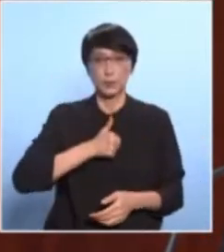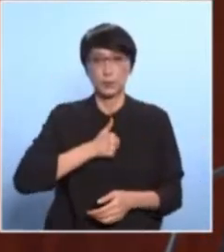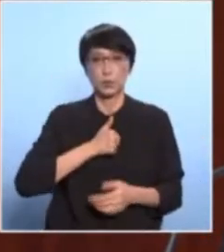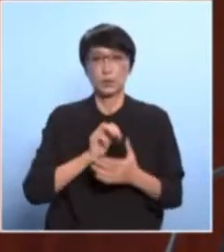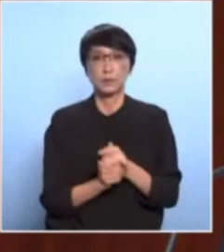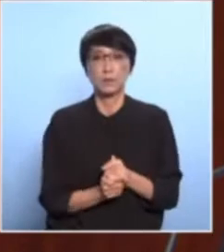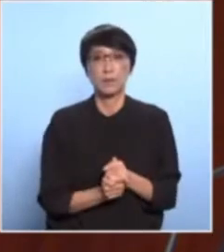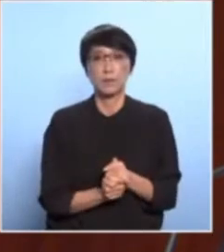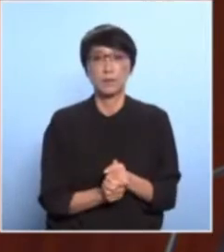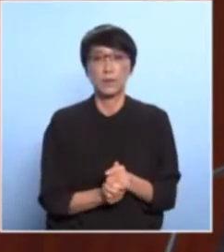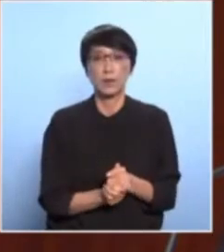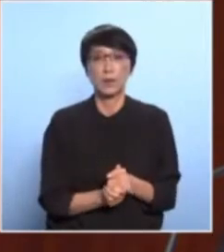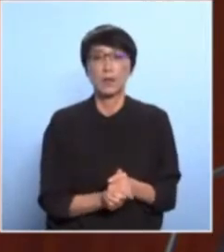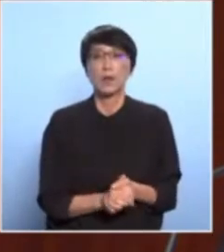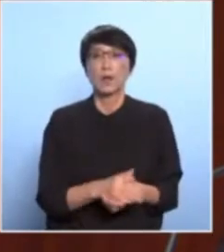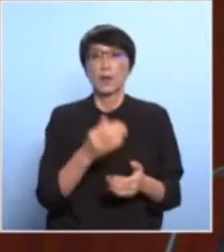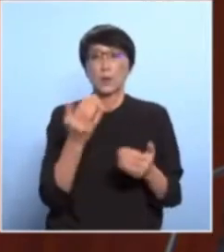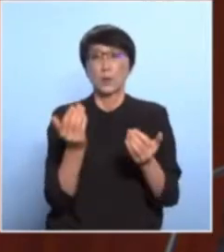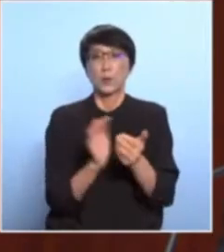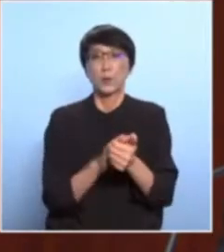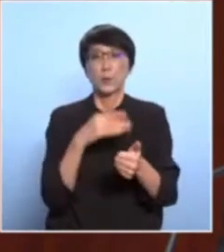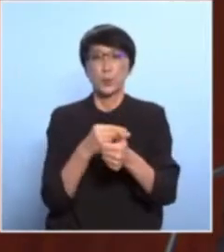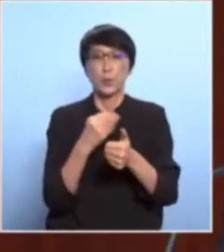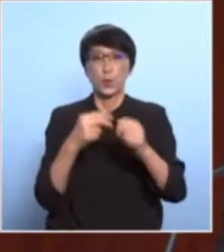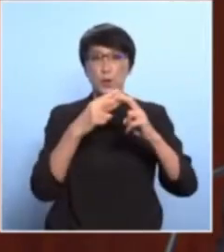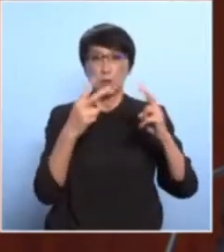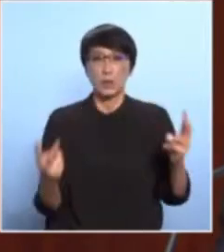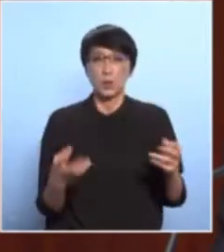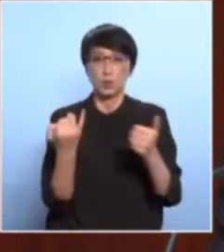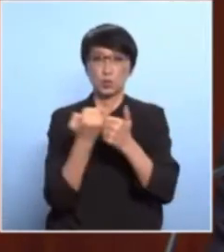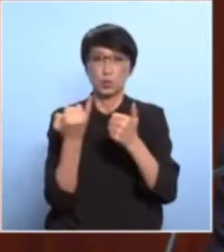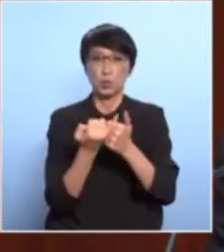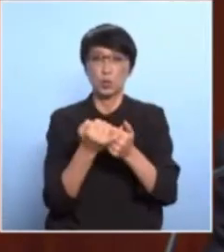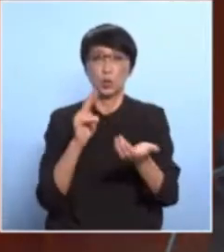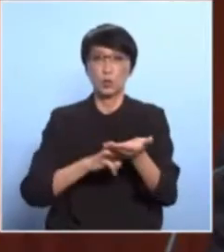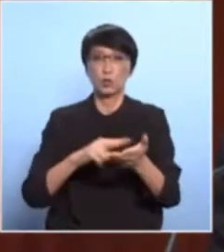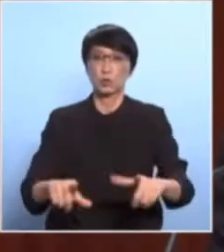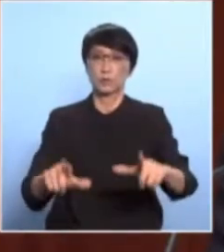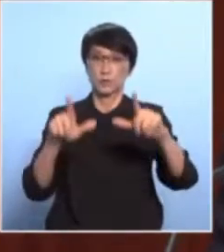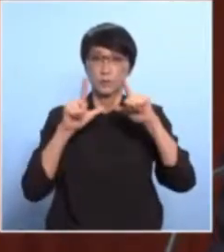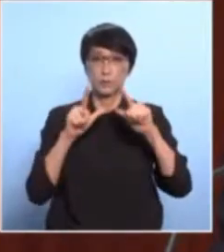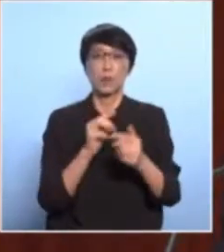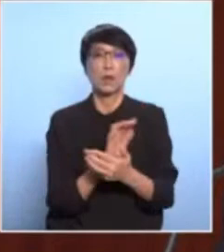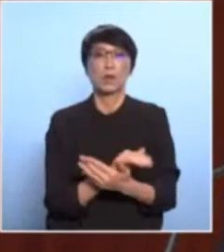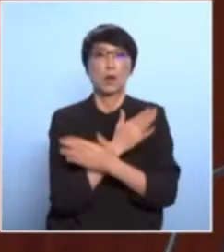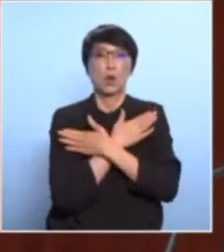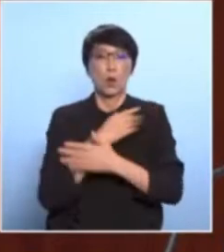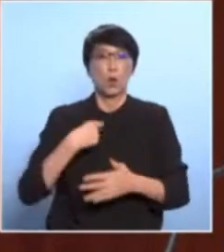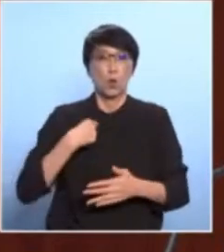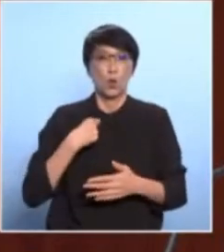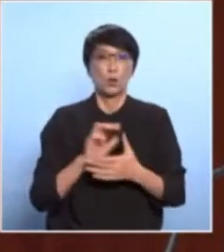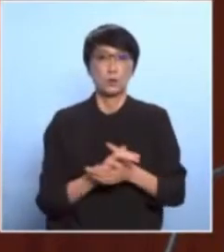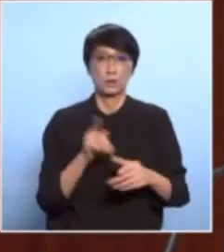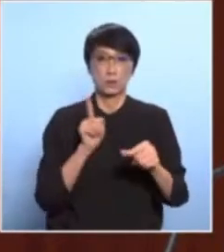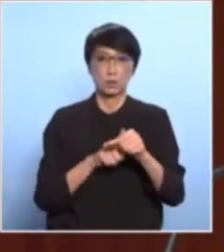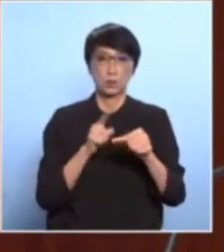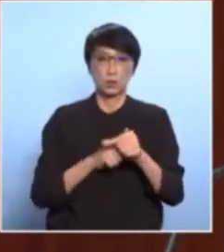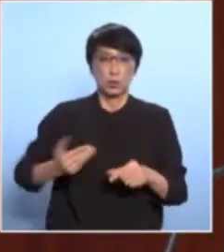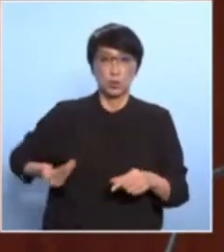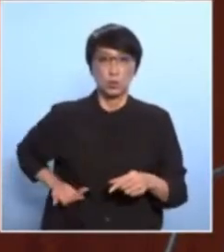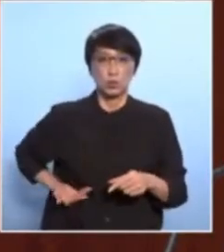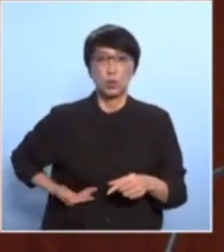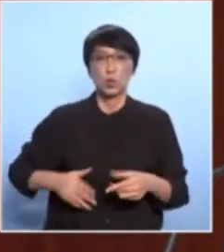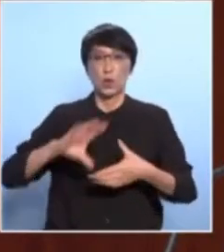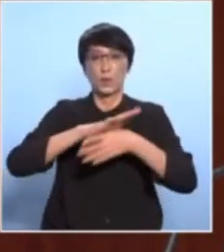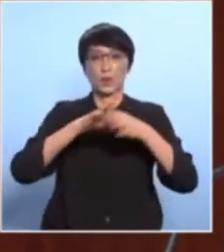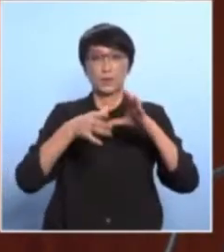President Xi Jinping replied to the students of Hong Kong's Pui Kiu Middle School, noting that patriotism is the core of